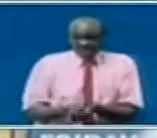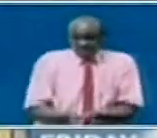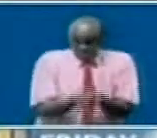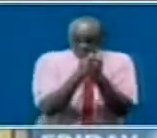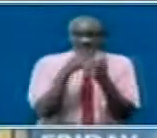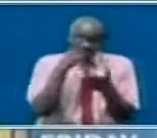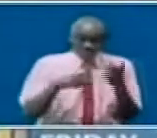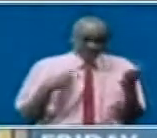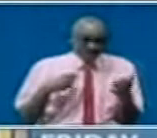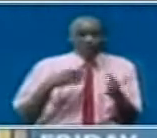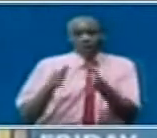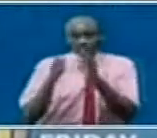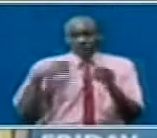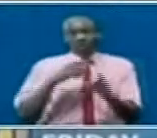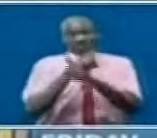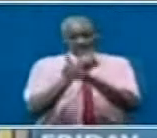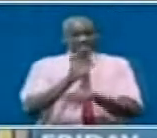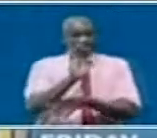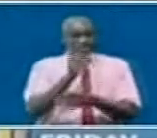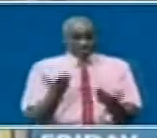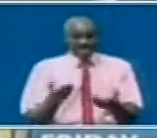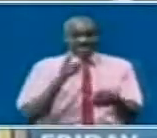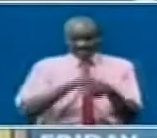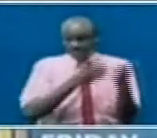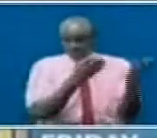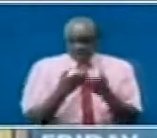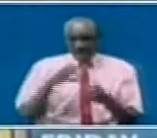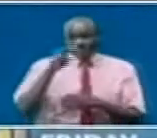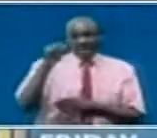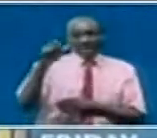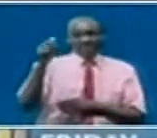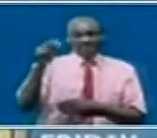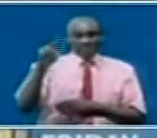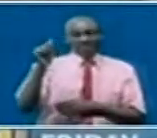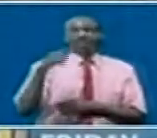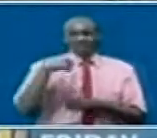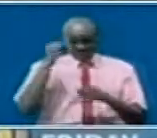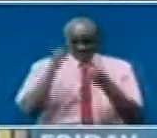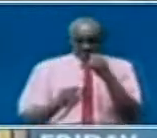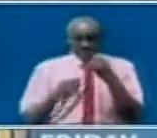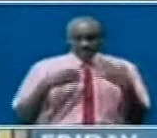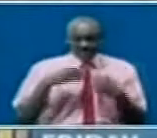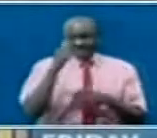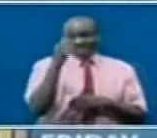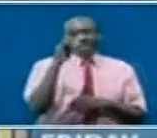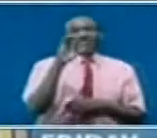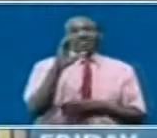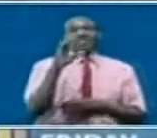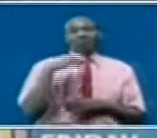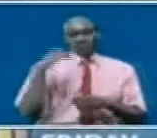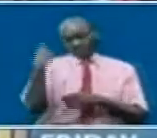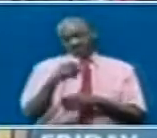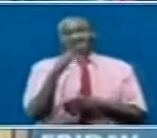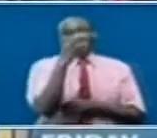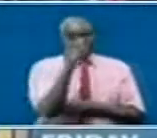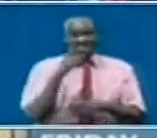Kwadhanze Girls have an opportunity to defend their title as they welcome Malava in the finals. Kwadhanze silenced AIC Kusirai 3-0, while